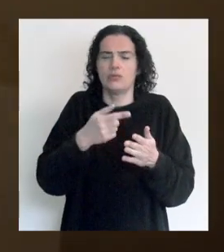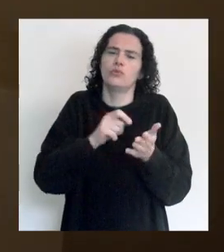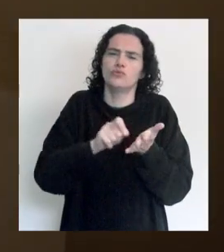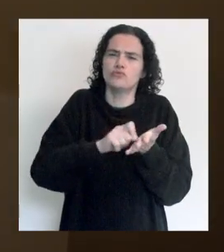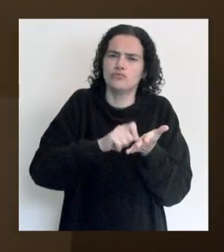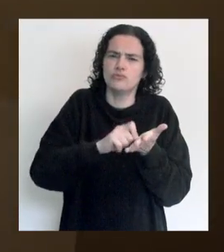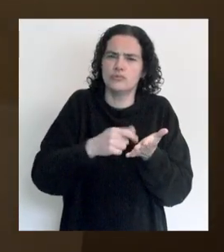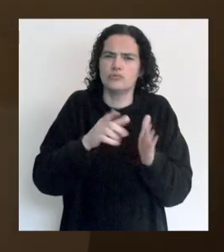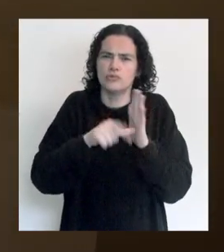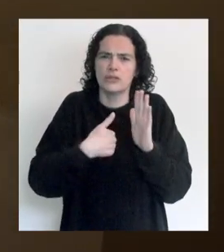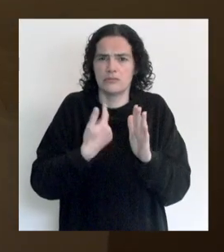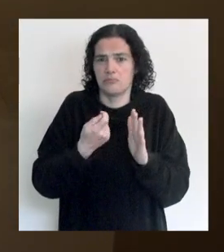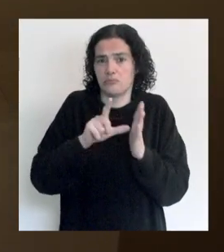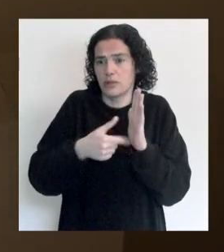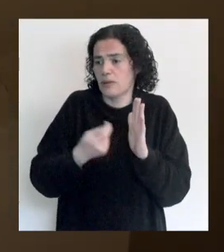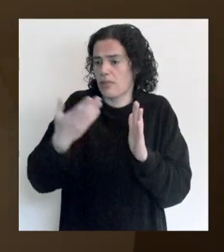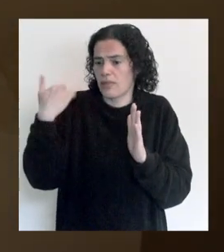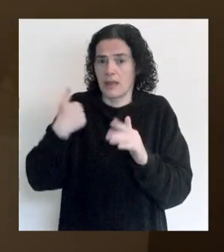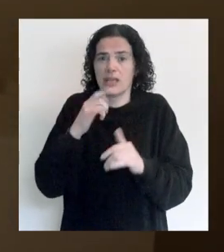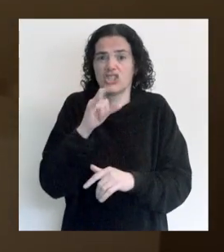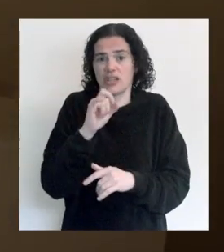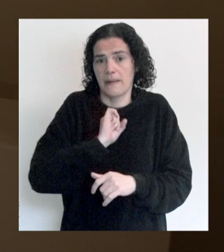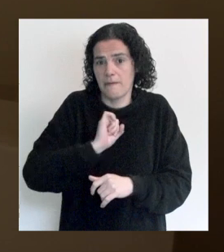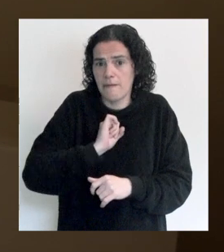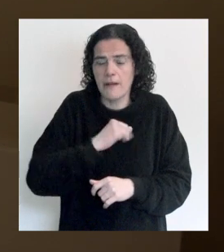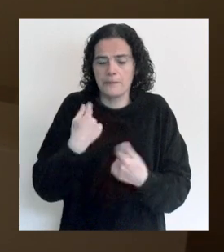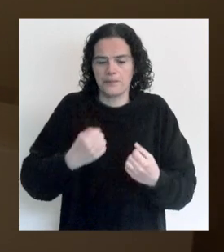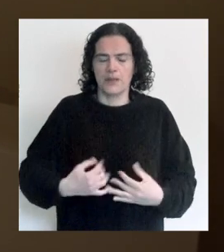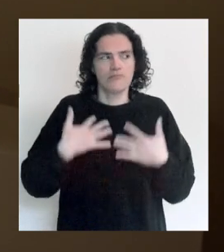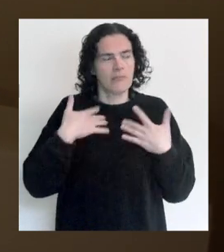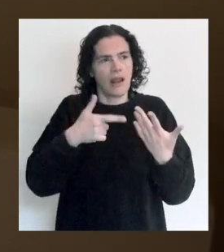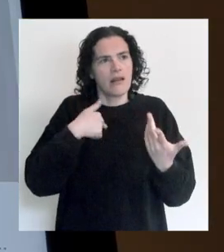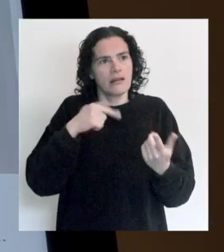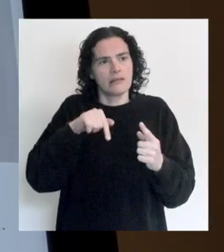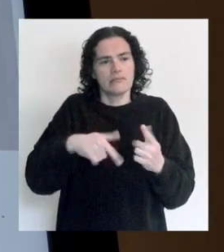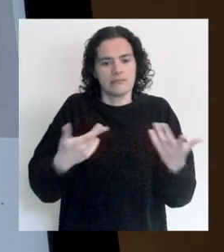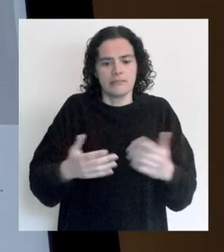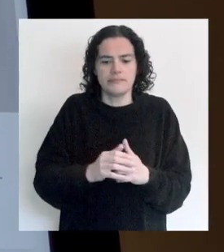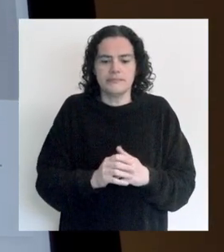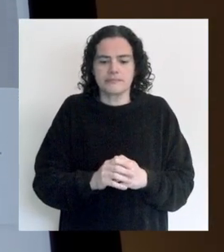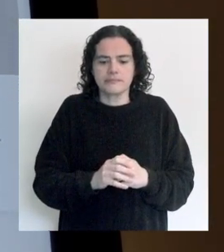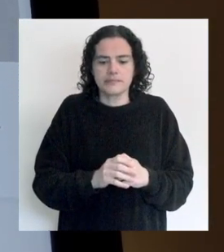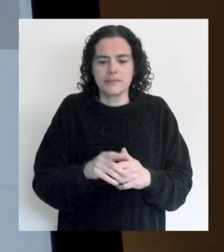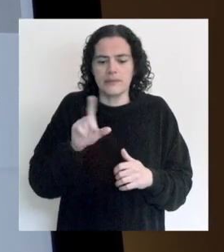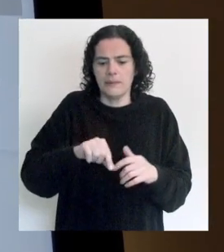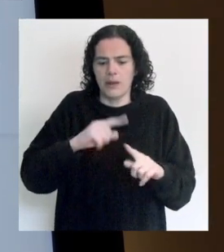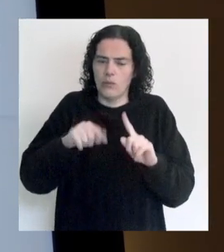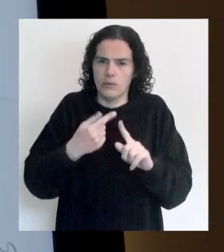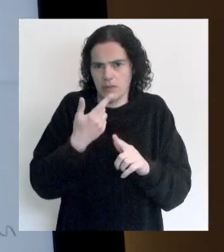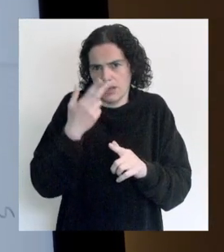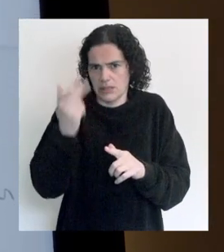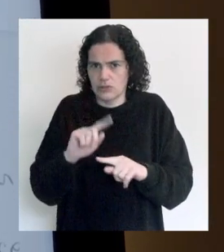handwriting project, a more recent project of my Instagram, where I, inspired by Etel Adnan and also Umberto